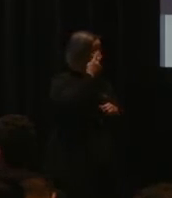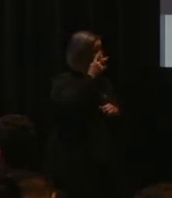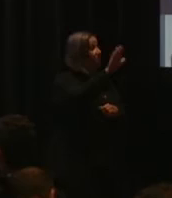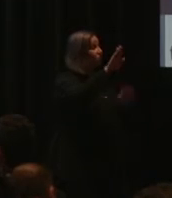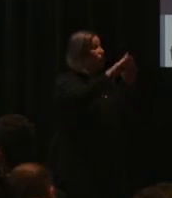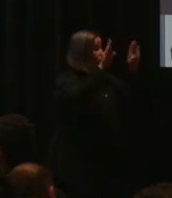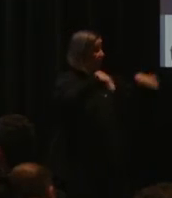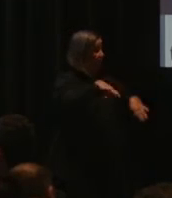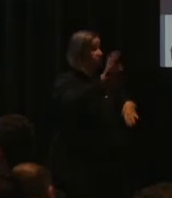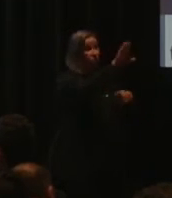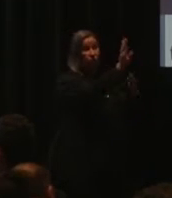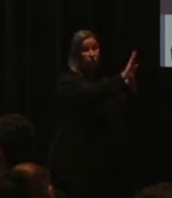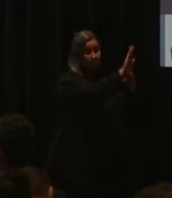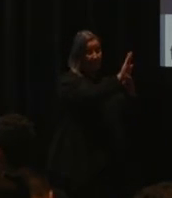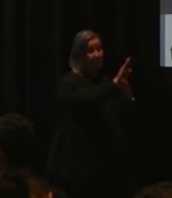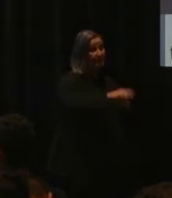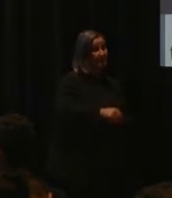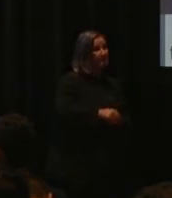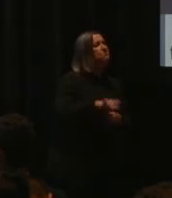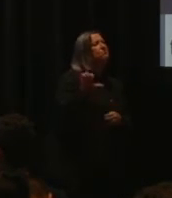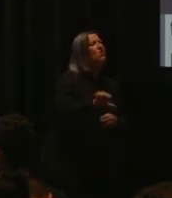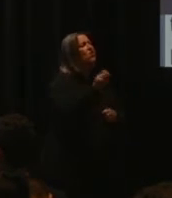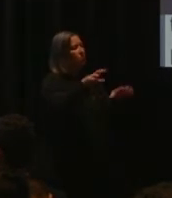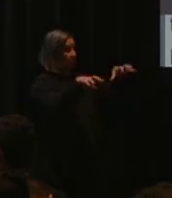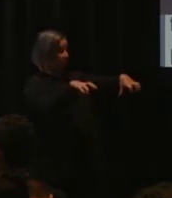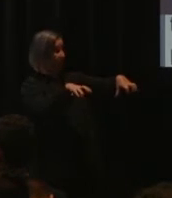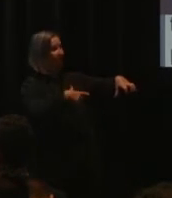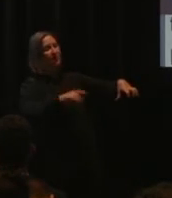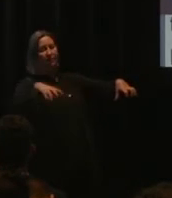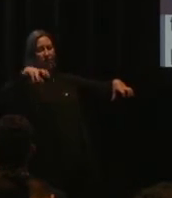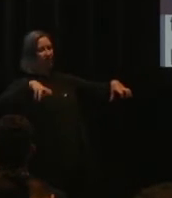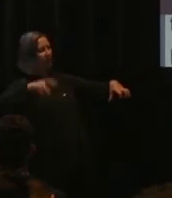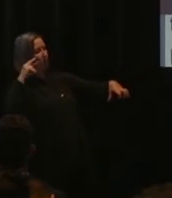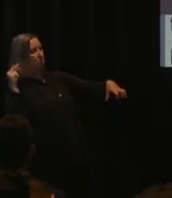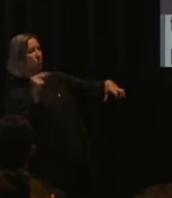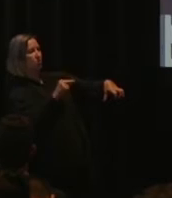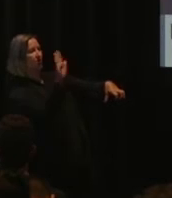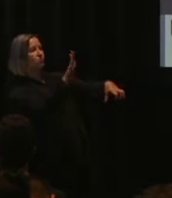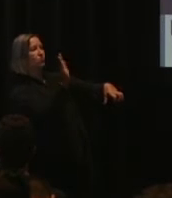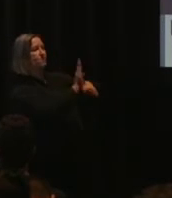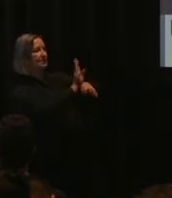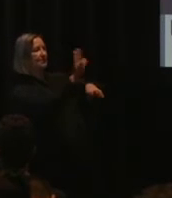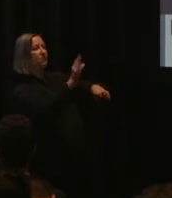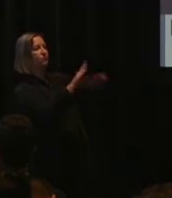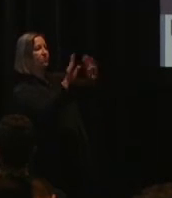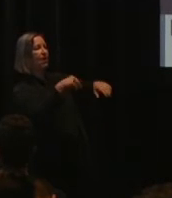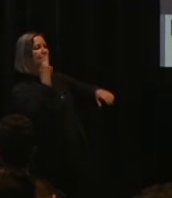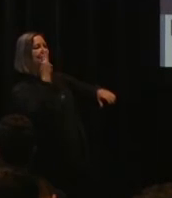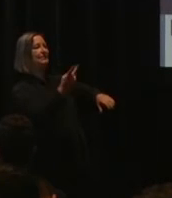on your home or business from another property to see what they look like? Are they creating glare? You should go